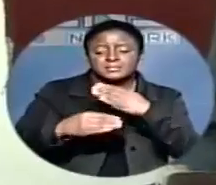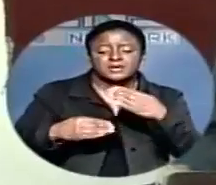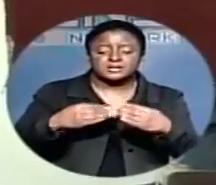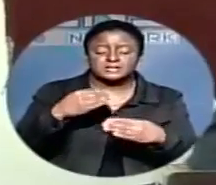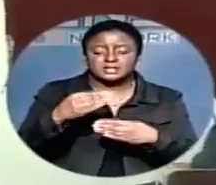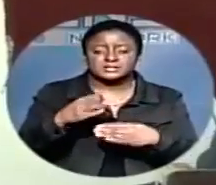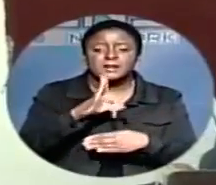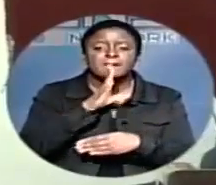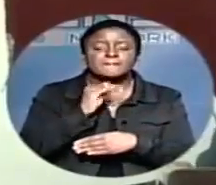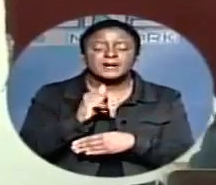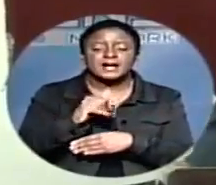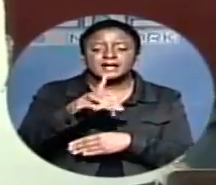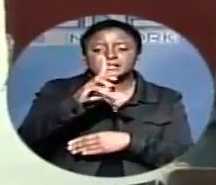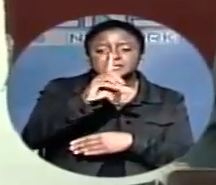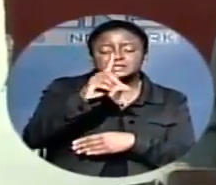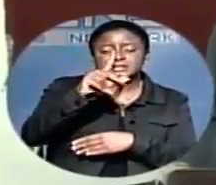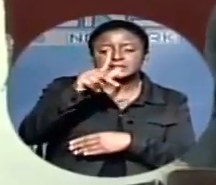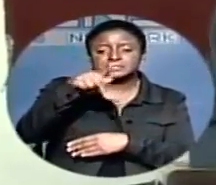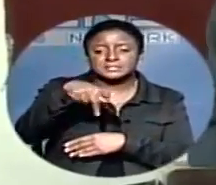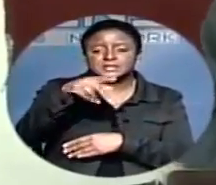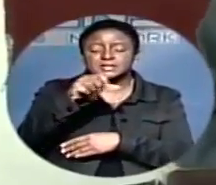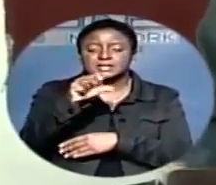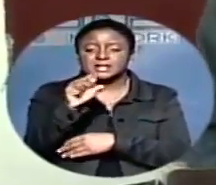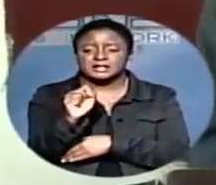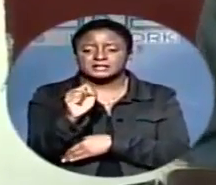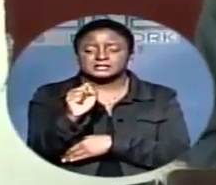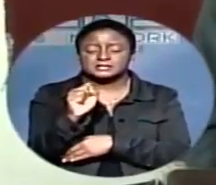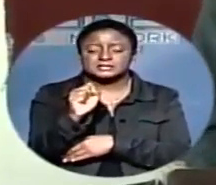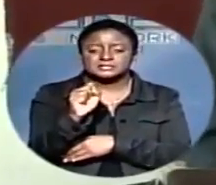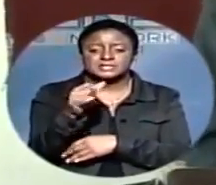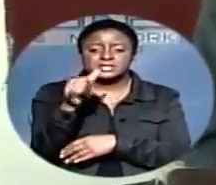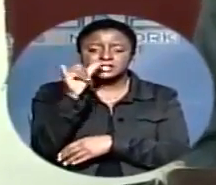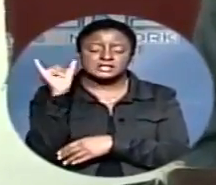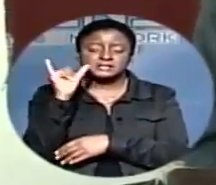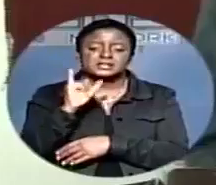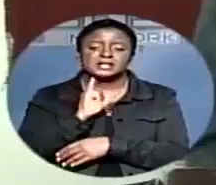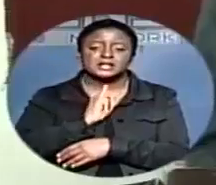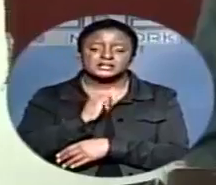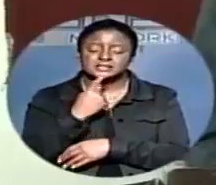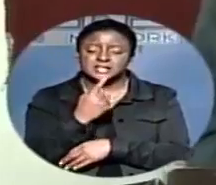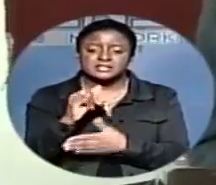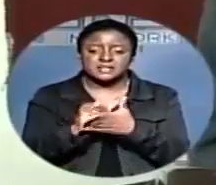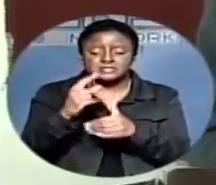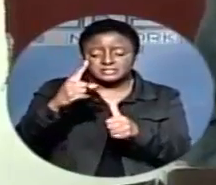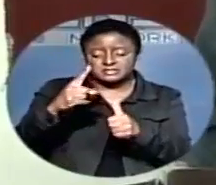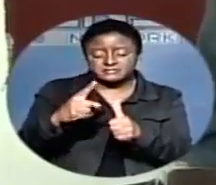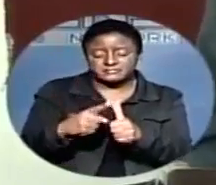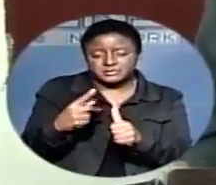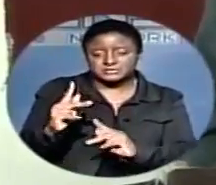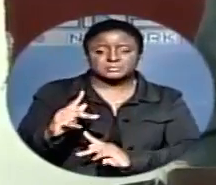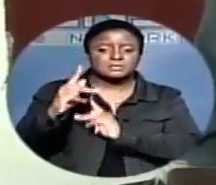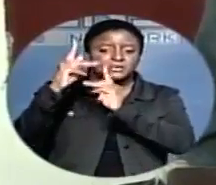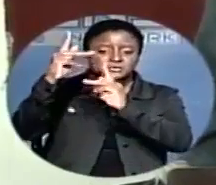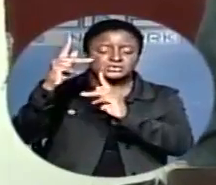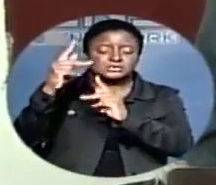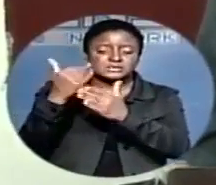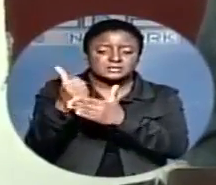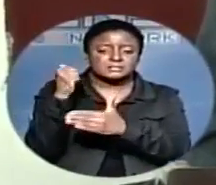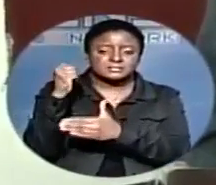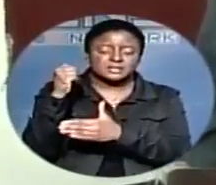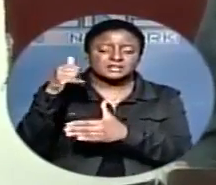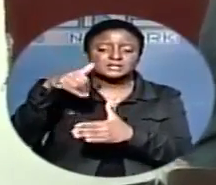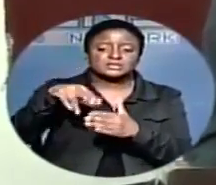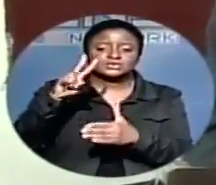further indicated to him yesterday that the first wave of promotions back in